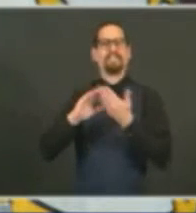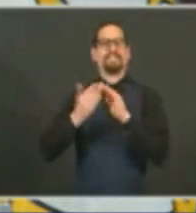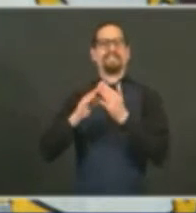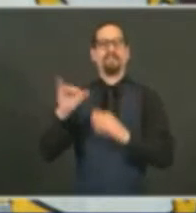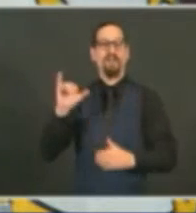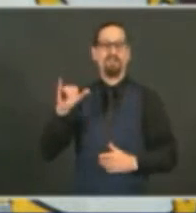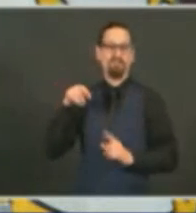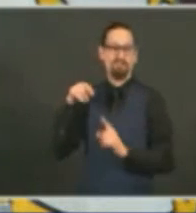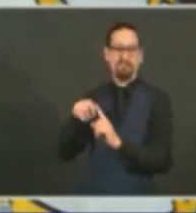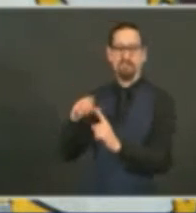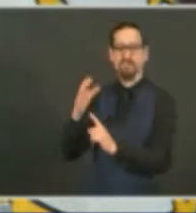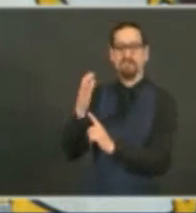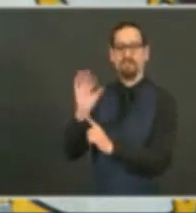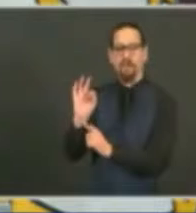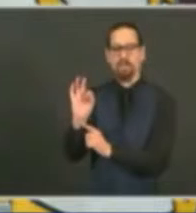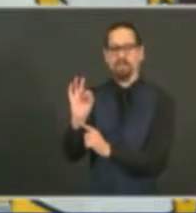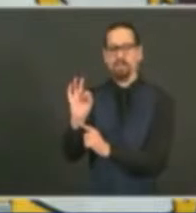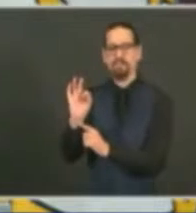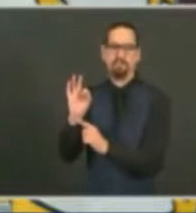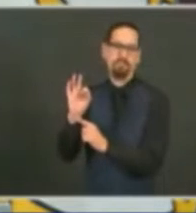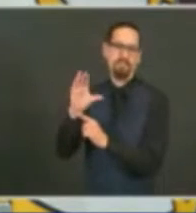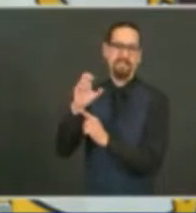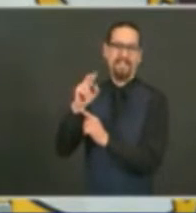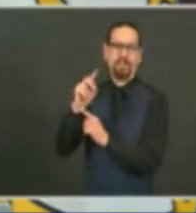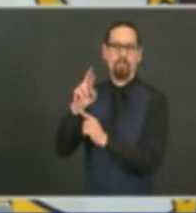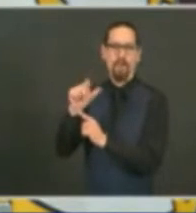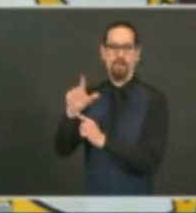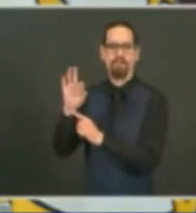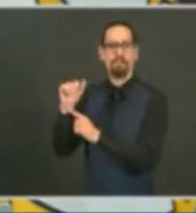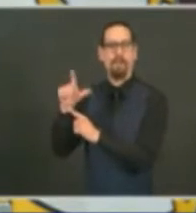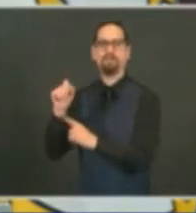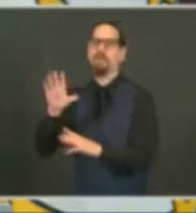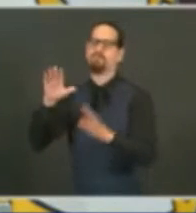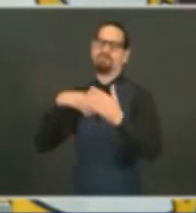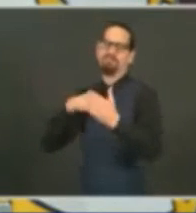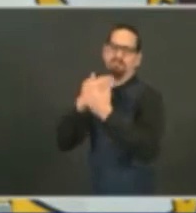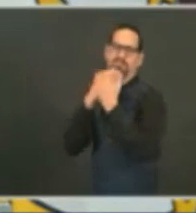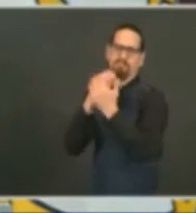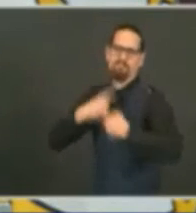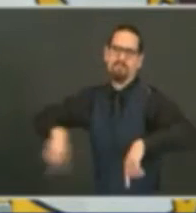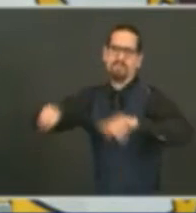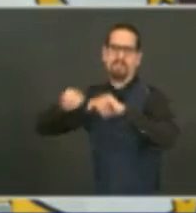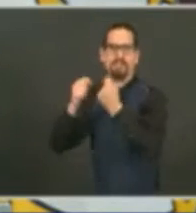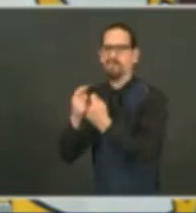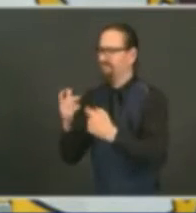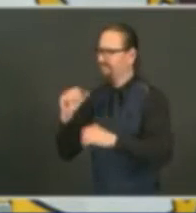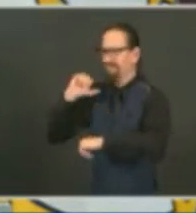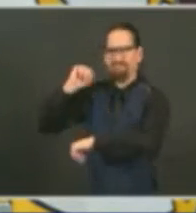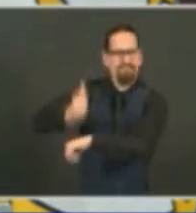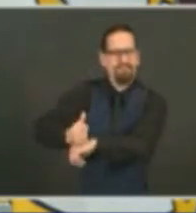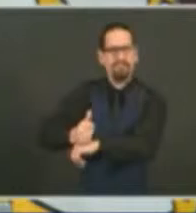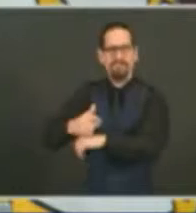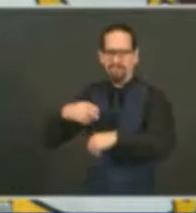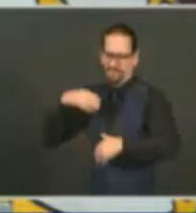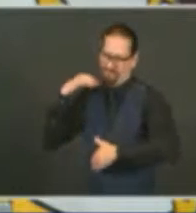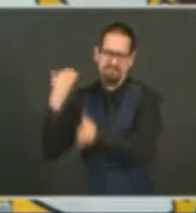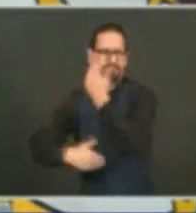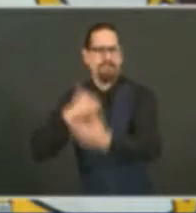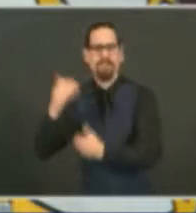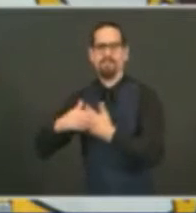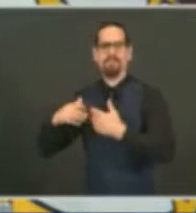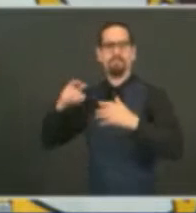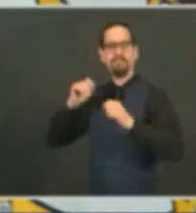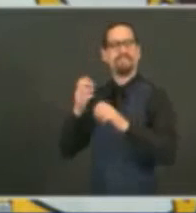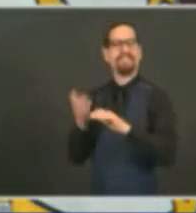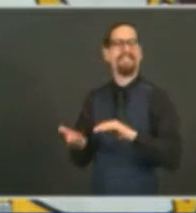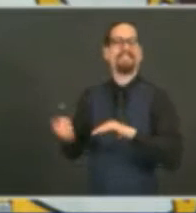to thank the team who's doing that. We have expanded our testing capacity at Calcutt Middle School. We